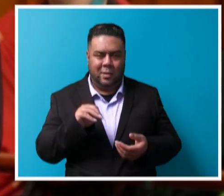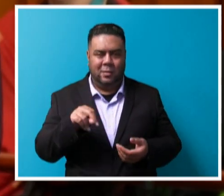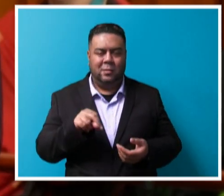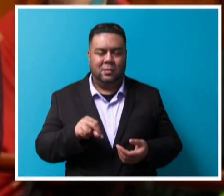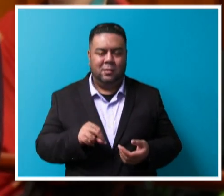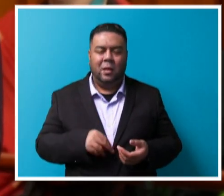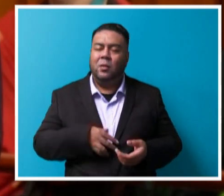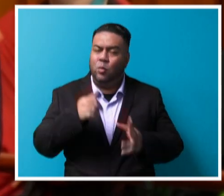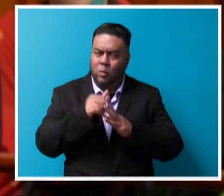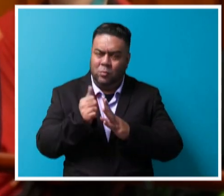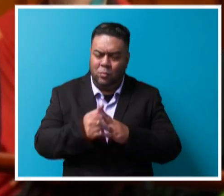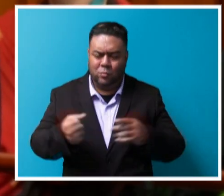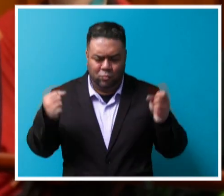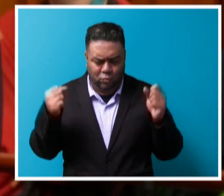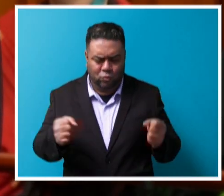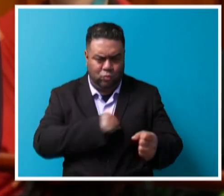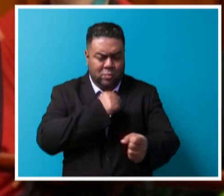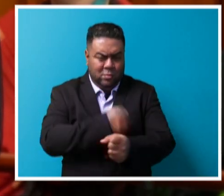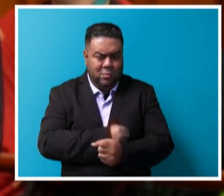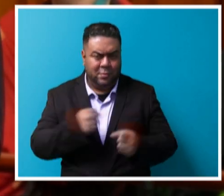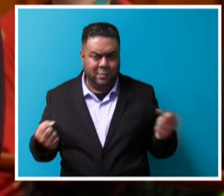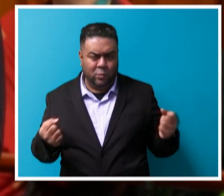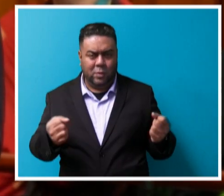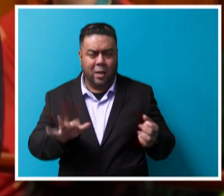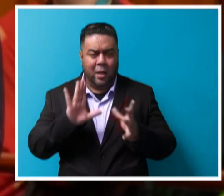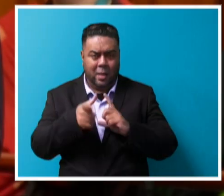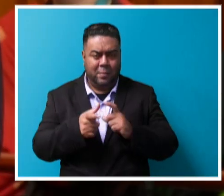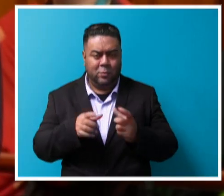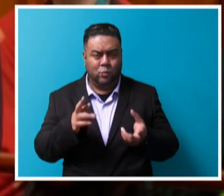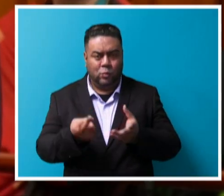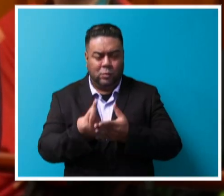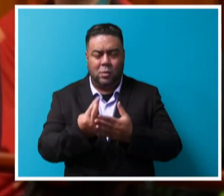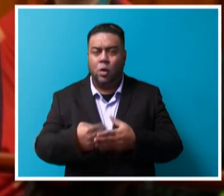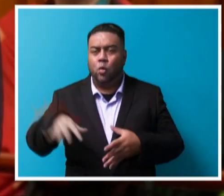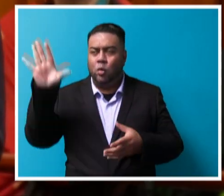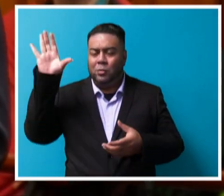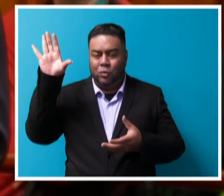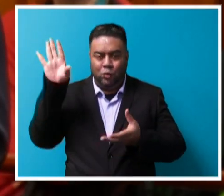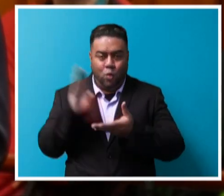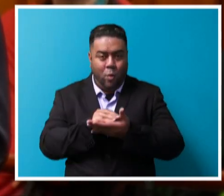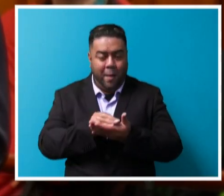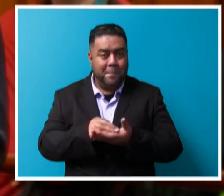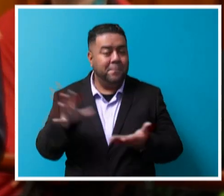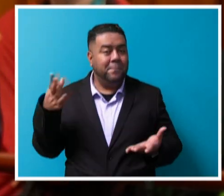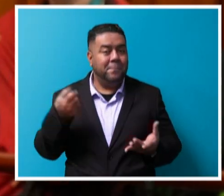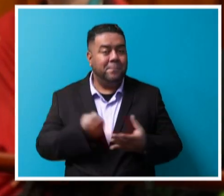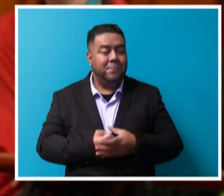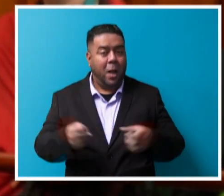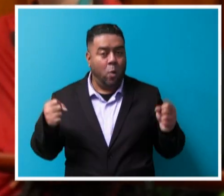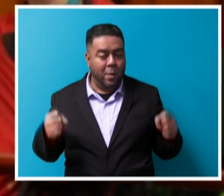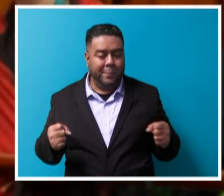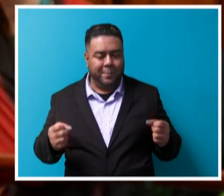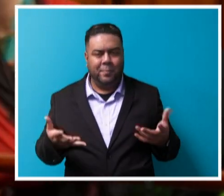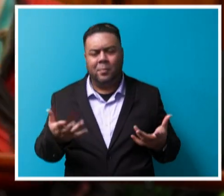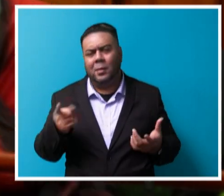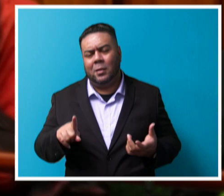also strengthening climate-resilient health infrastructure through solar power installation, reliable backup generators,